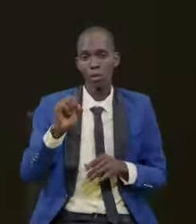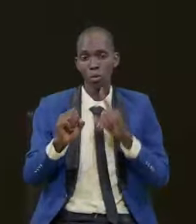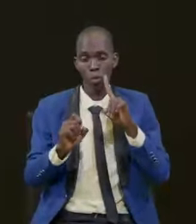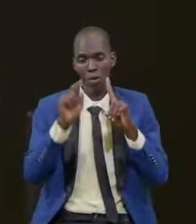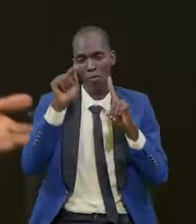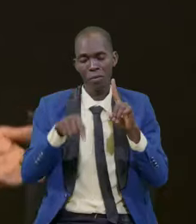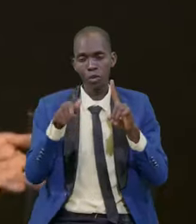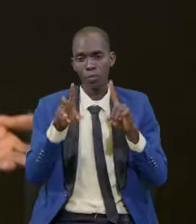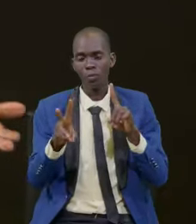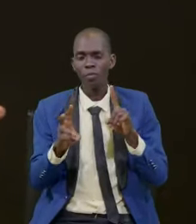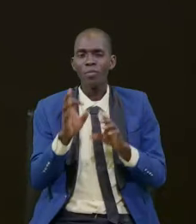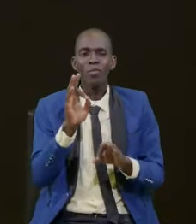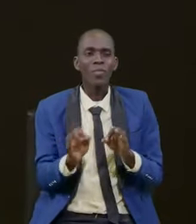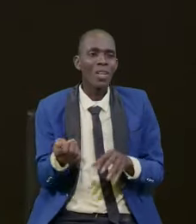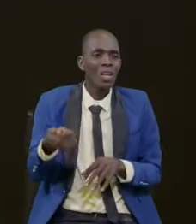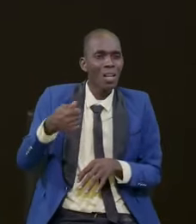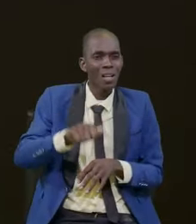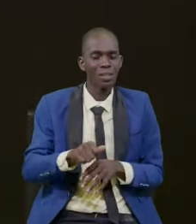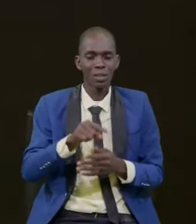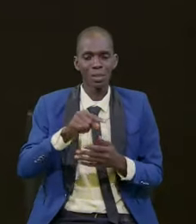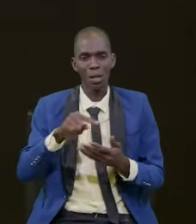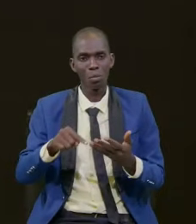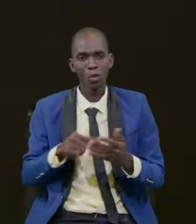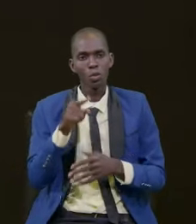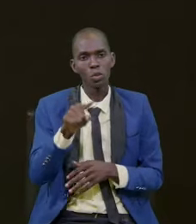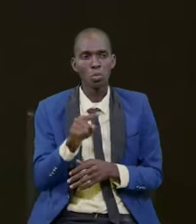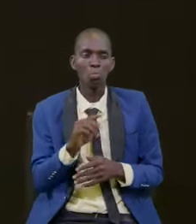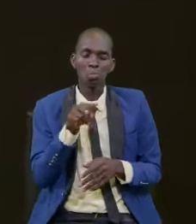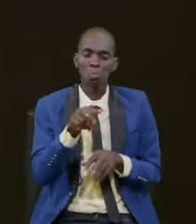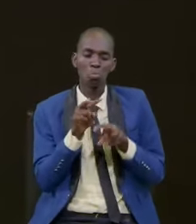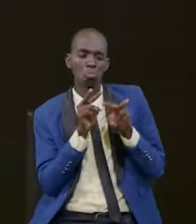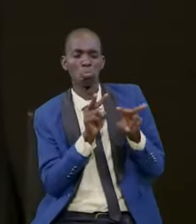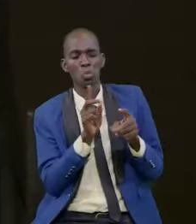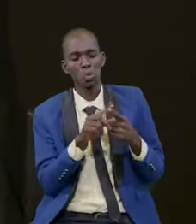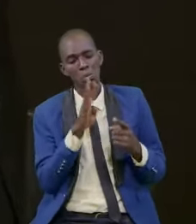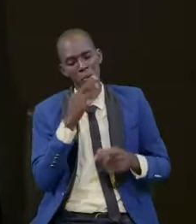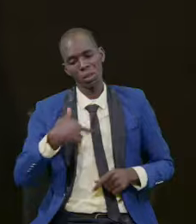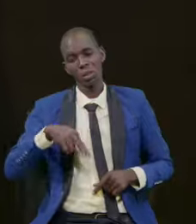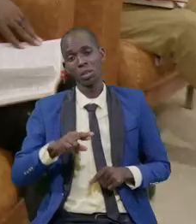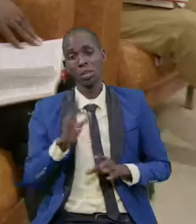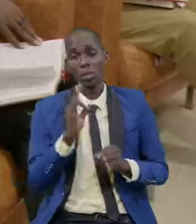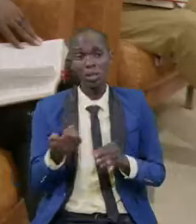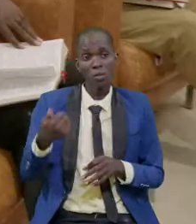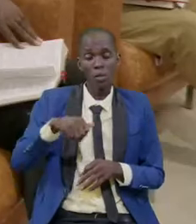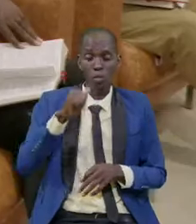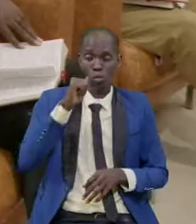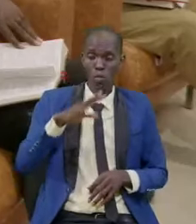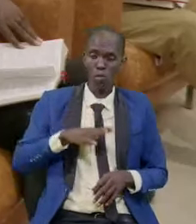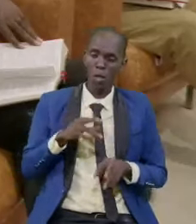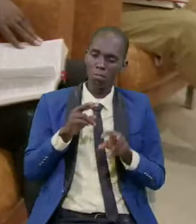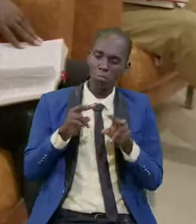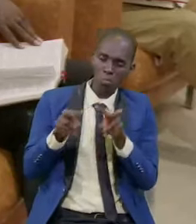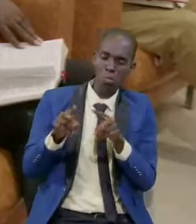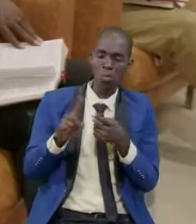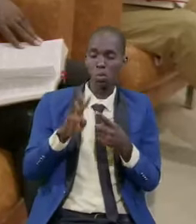any man among you seem to be religious, if any woman among you seem to be